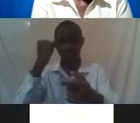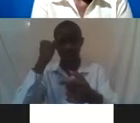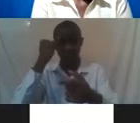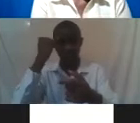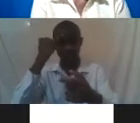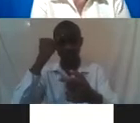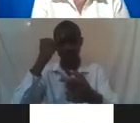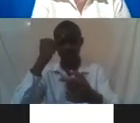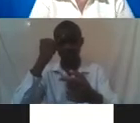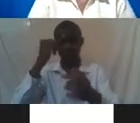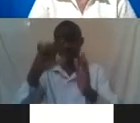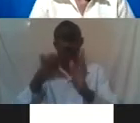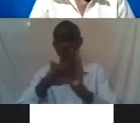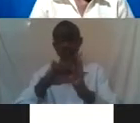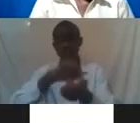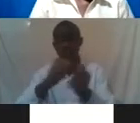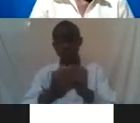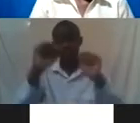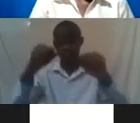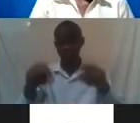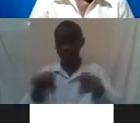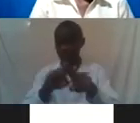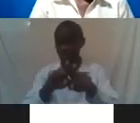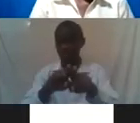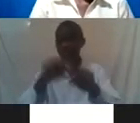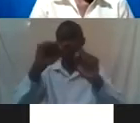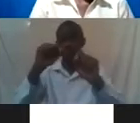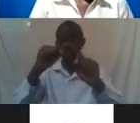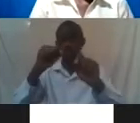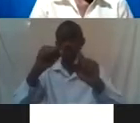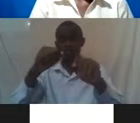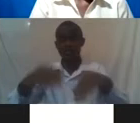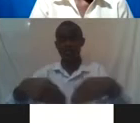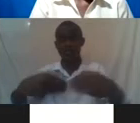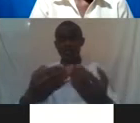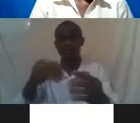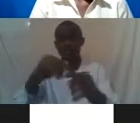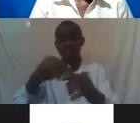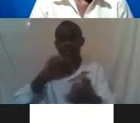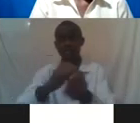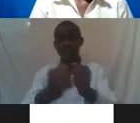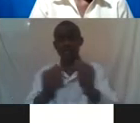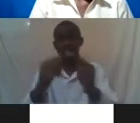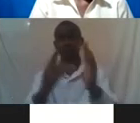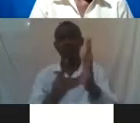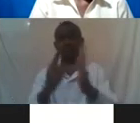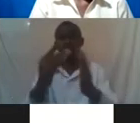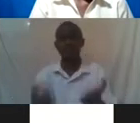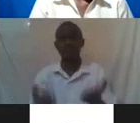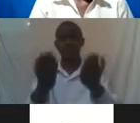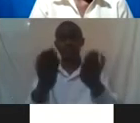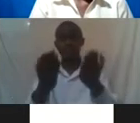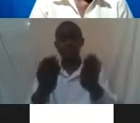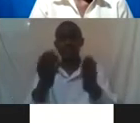propose them for purposes of improving devolution. Now, if we go to the